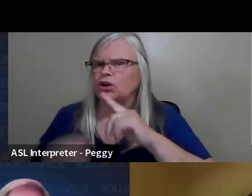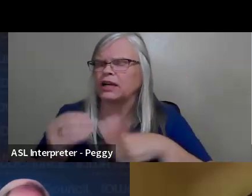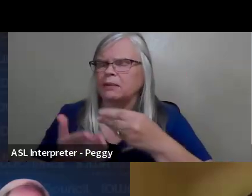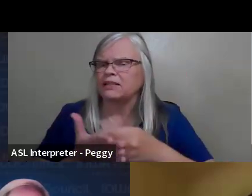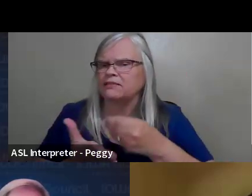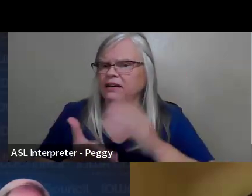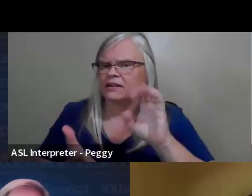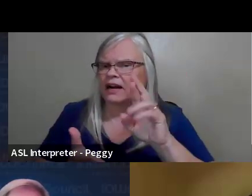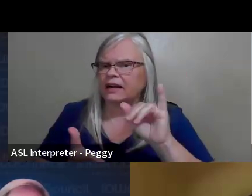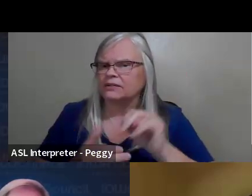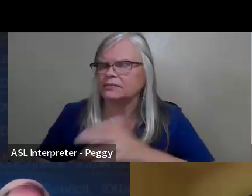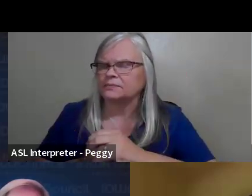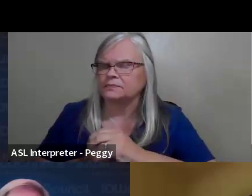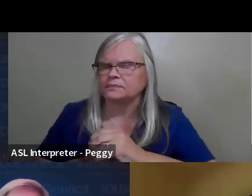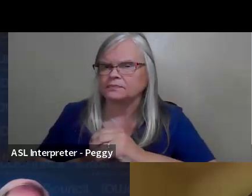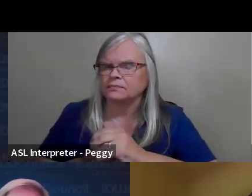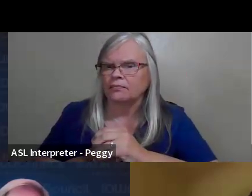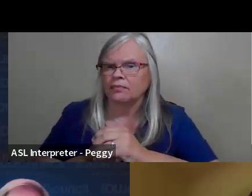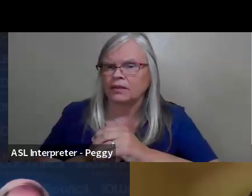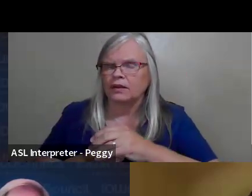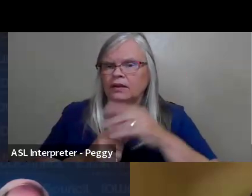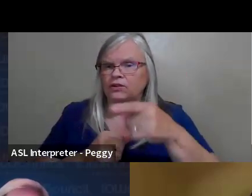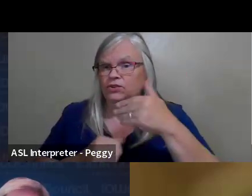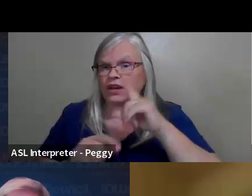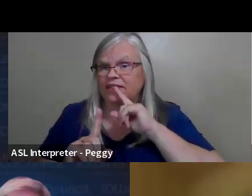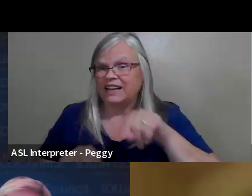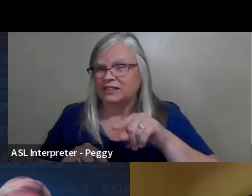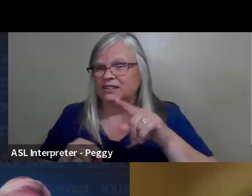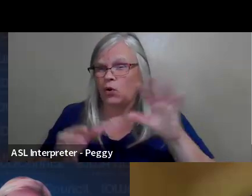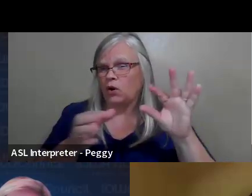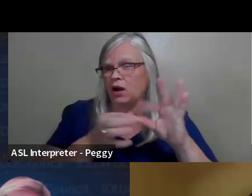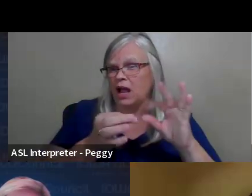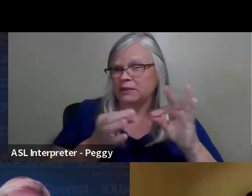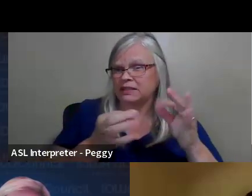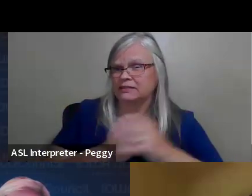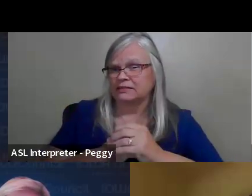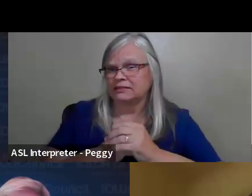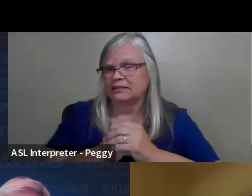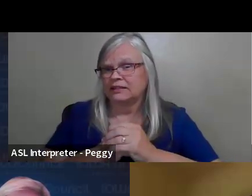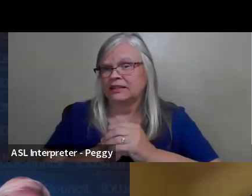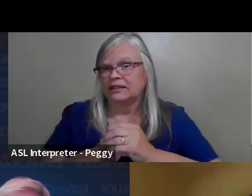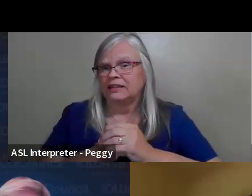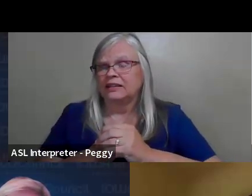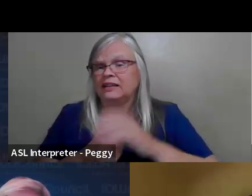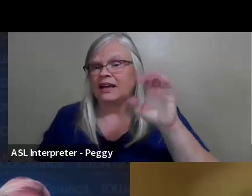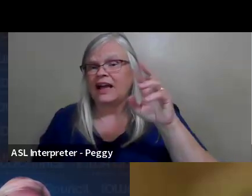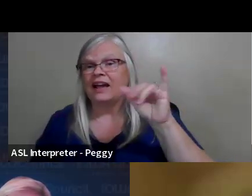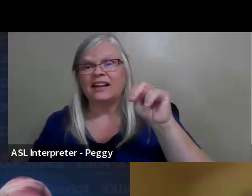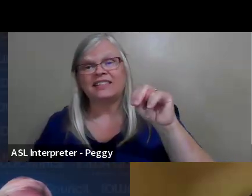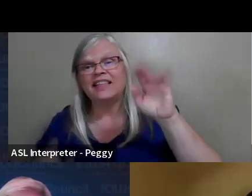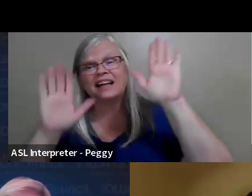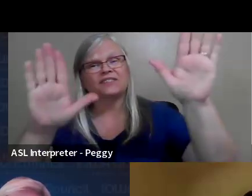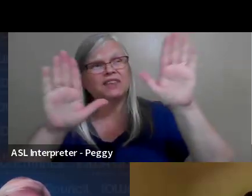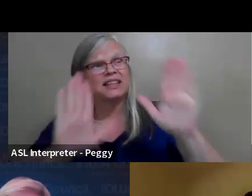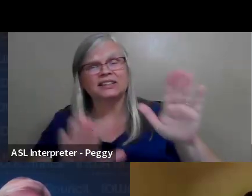about, Erin. I don't know if you have a question for that, if it's more of a comment. I think that's a fantastic